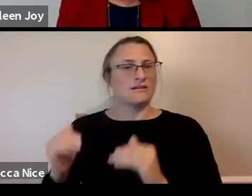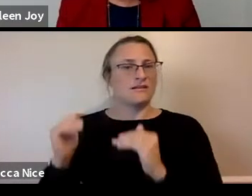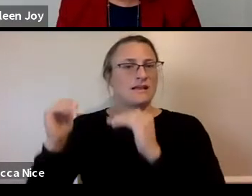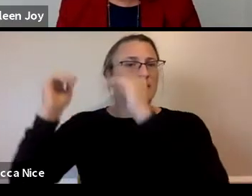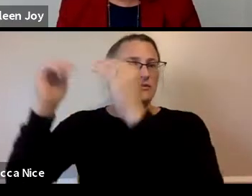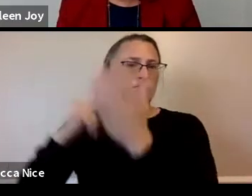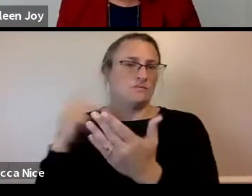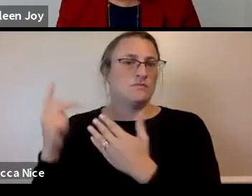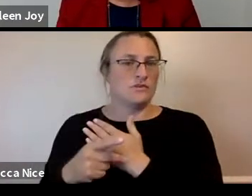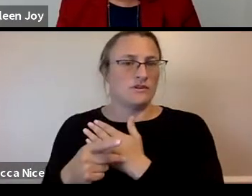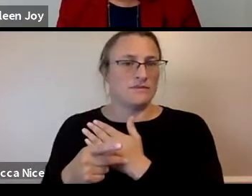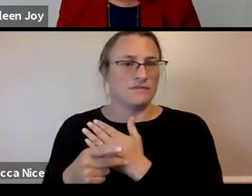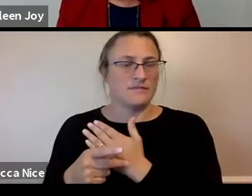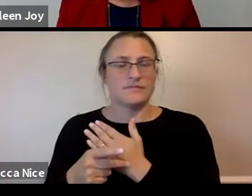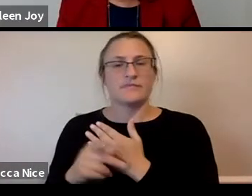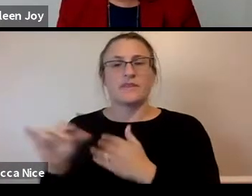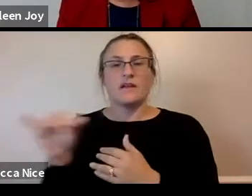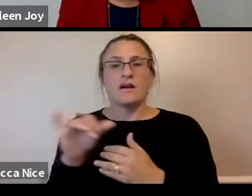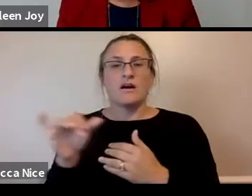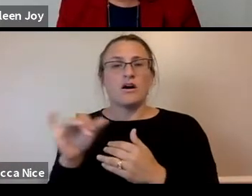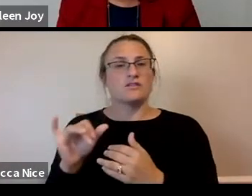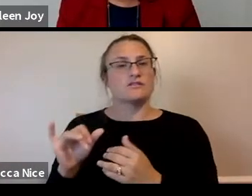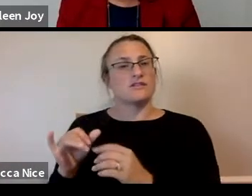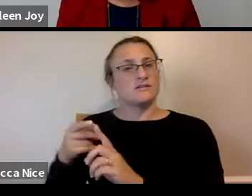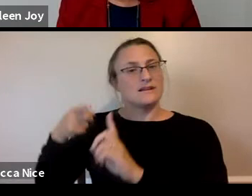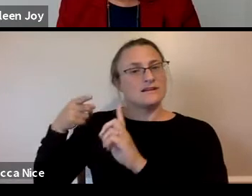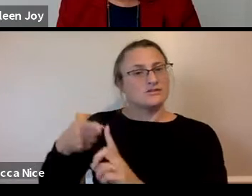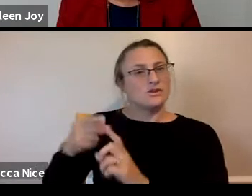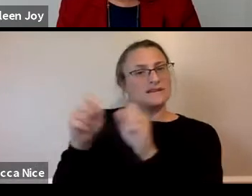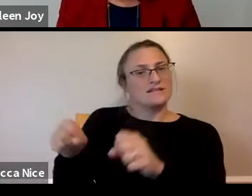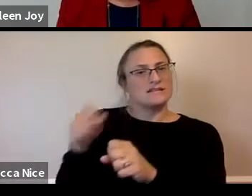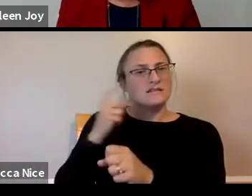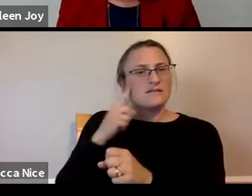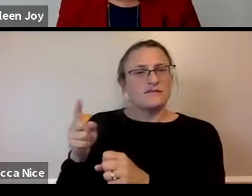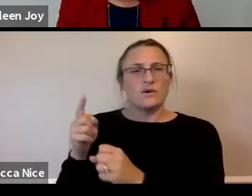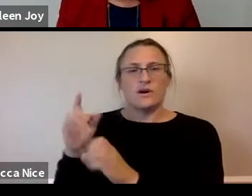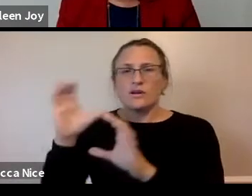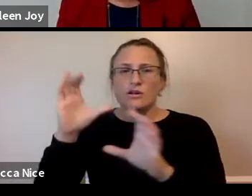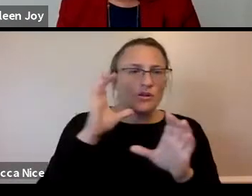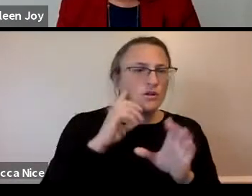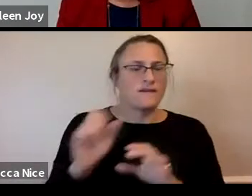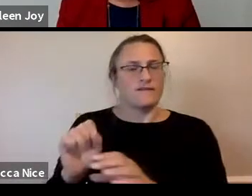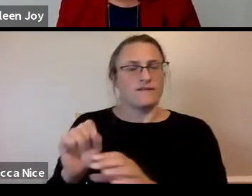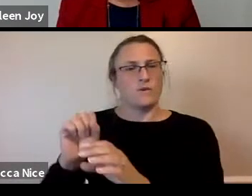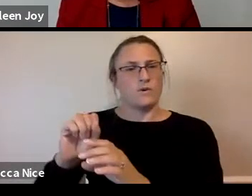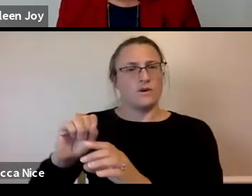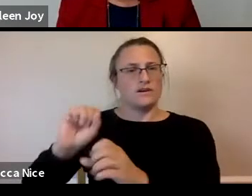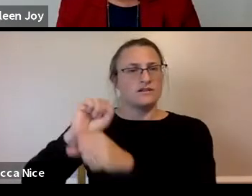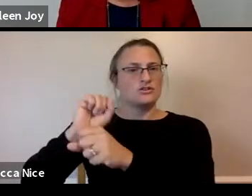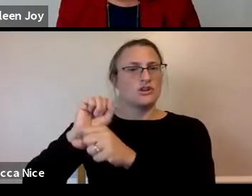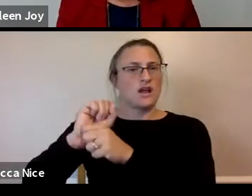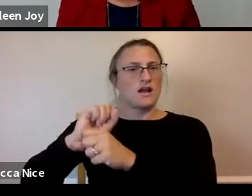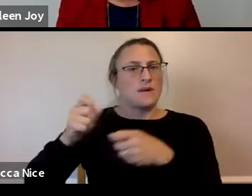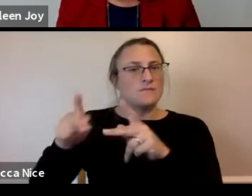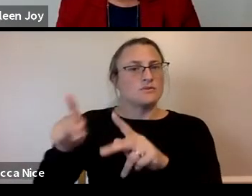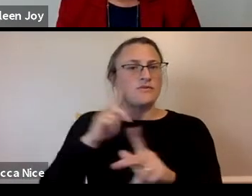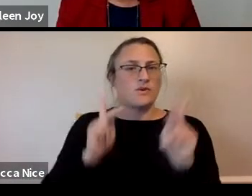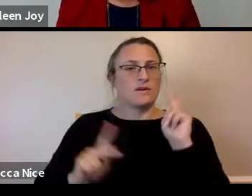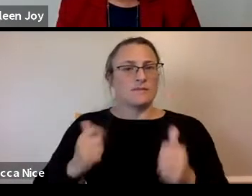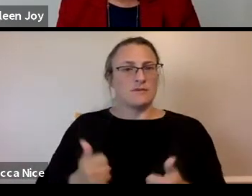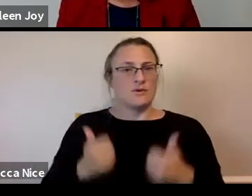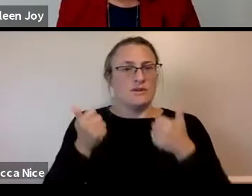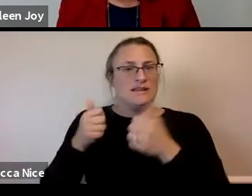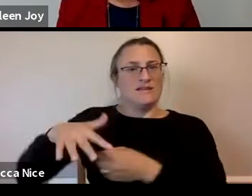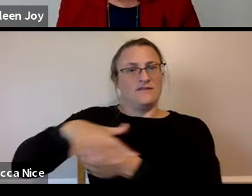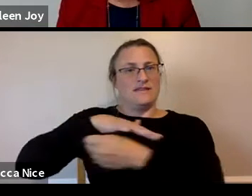source hiring system to target job opportunities for residents of the impacted areas, and the establishment